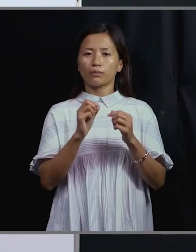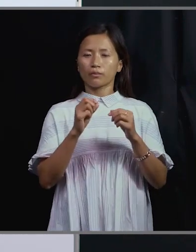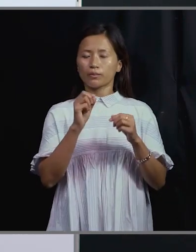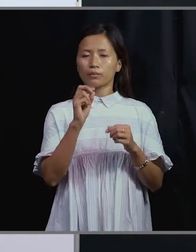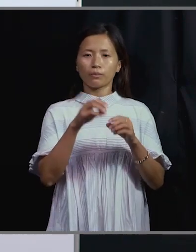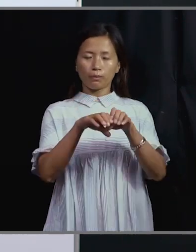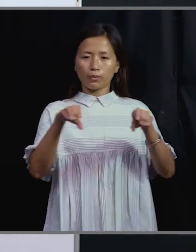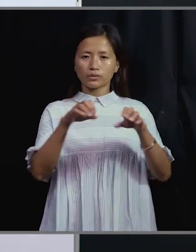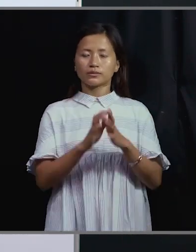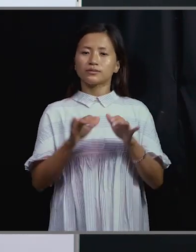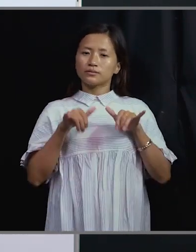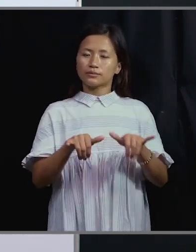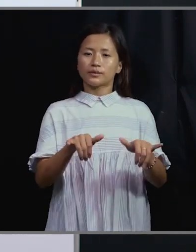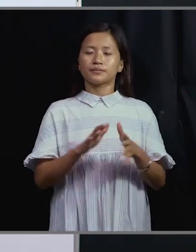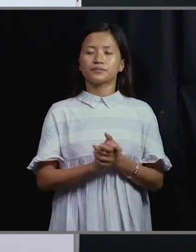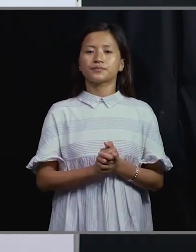remain.